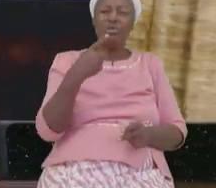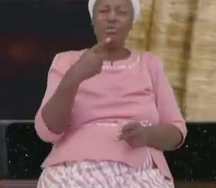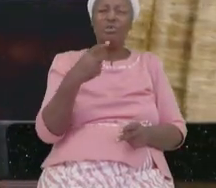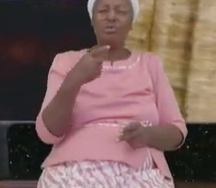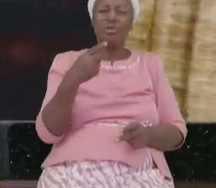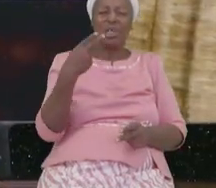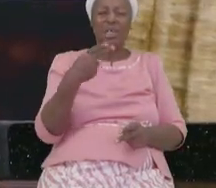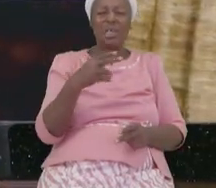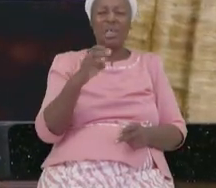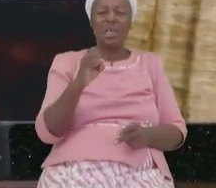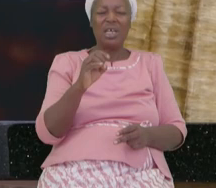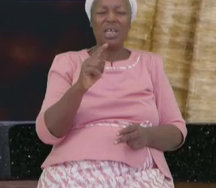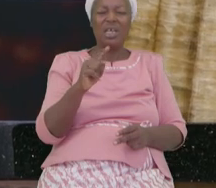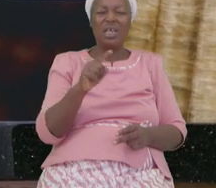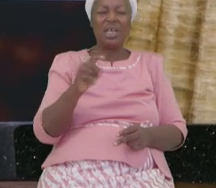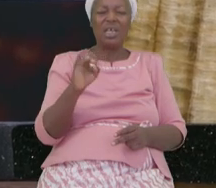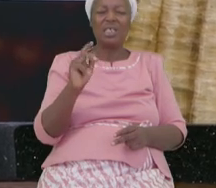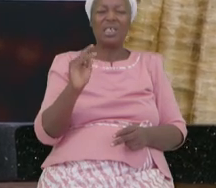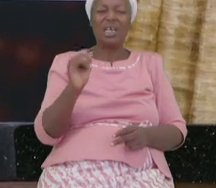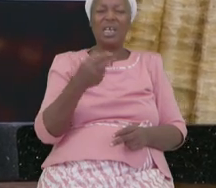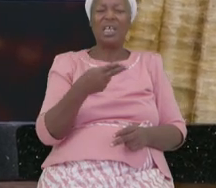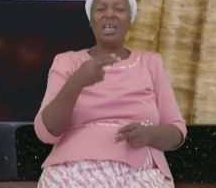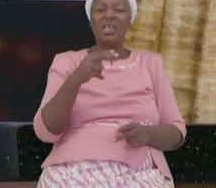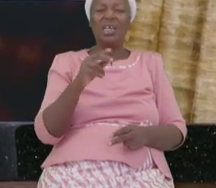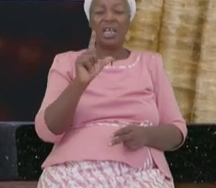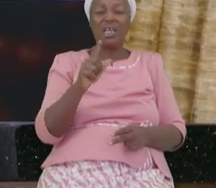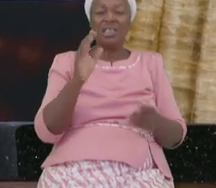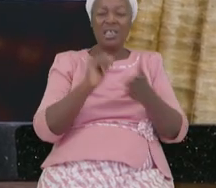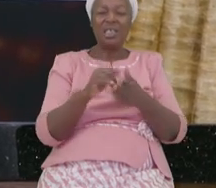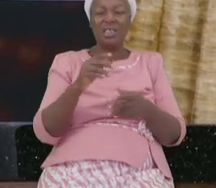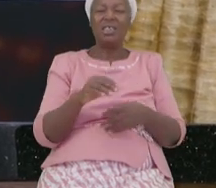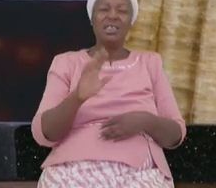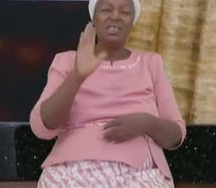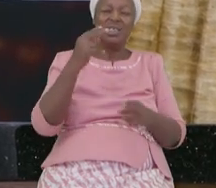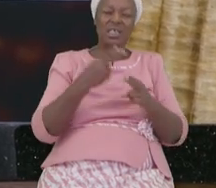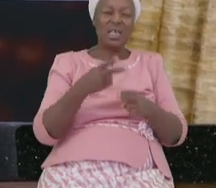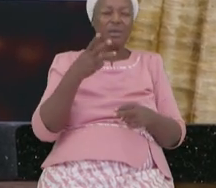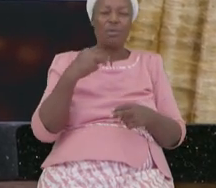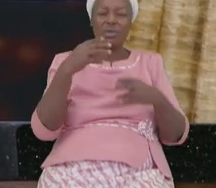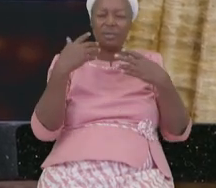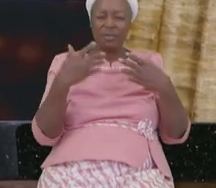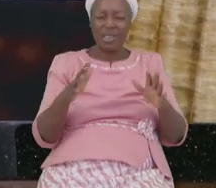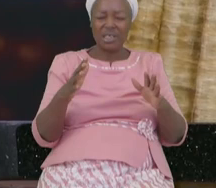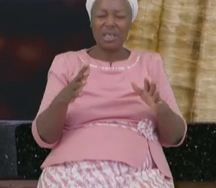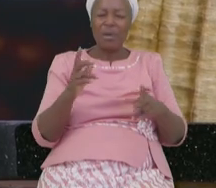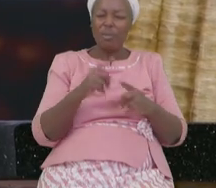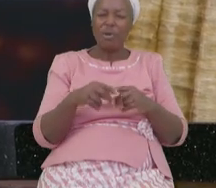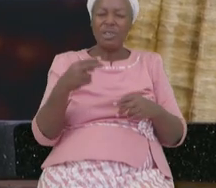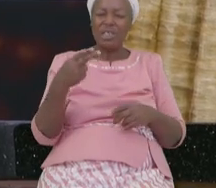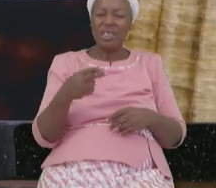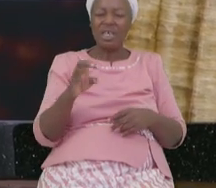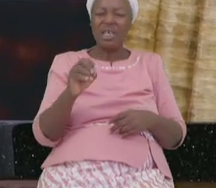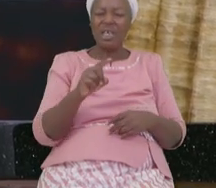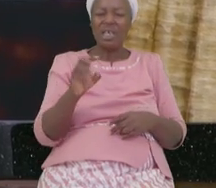Hezekiah that his time was up in the old covenant. And Hezekiah in the old covenant